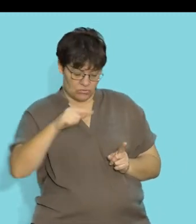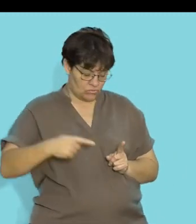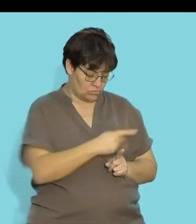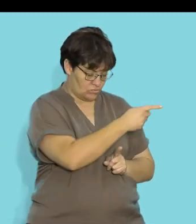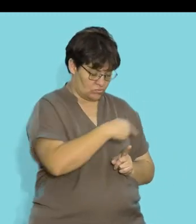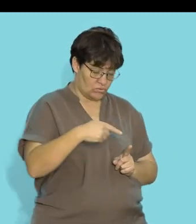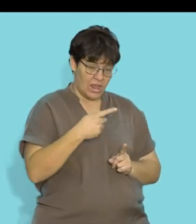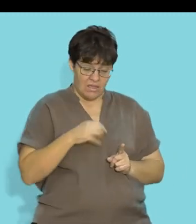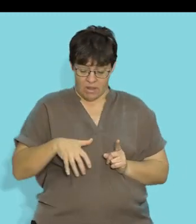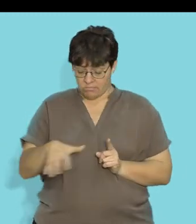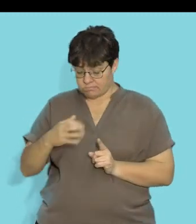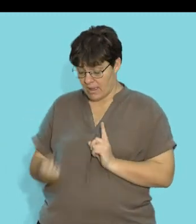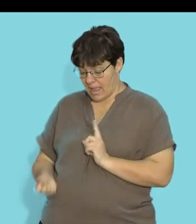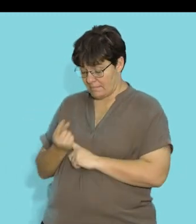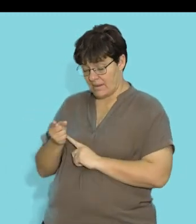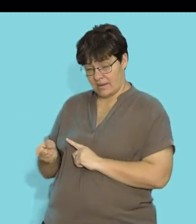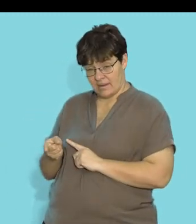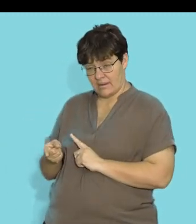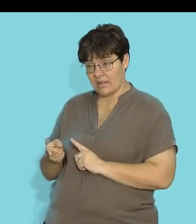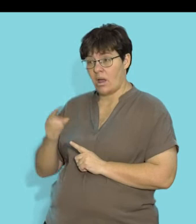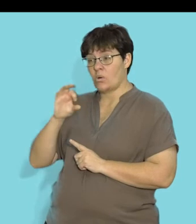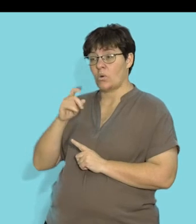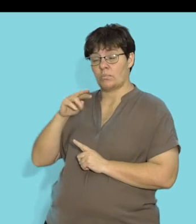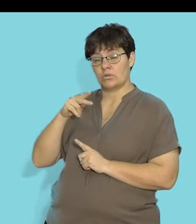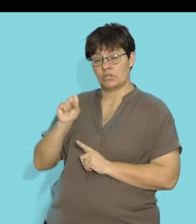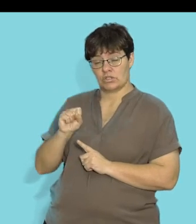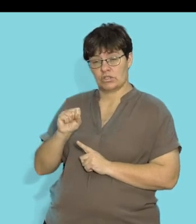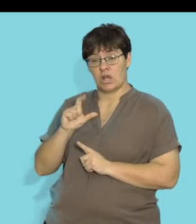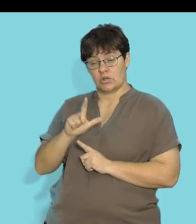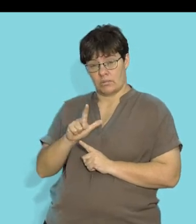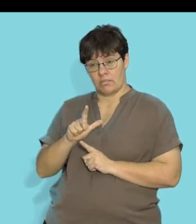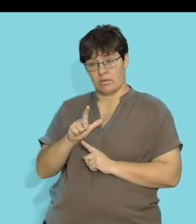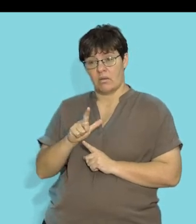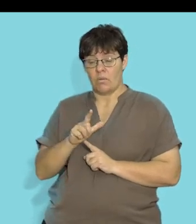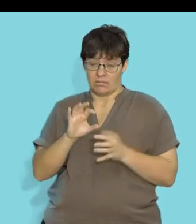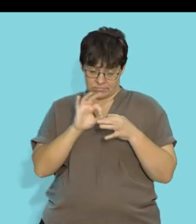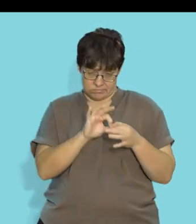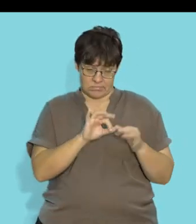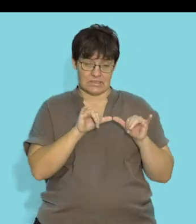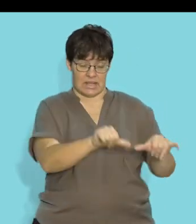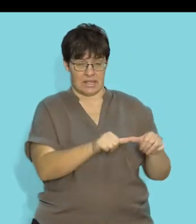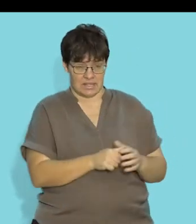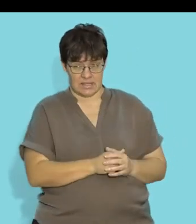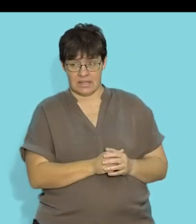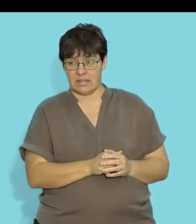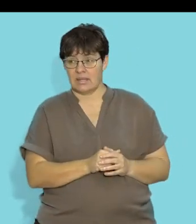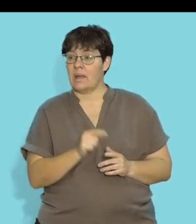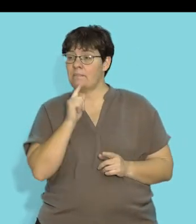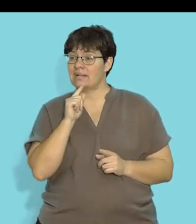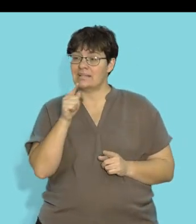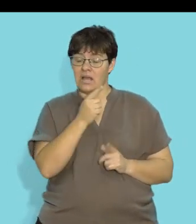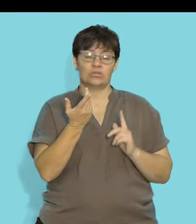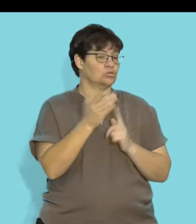assume that if fertilization takes place, we know that the corpus luteum will remain intact.